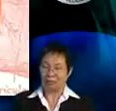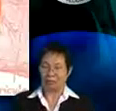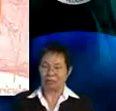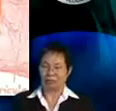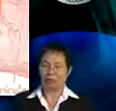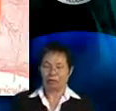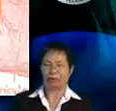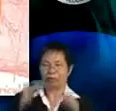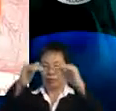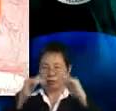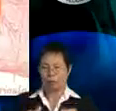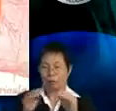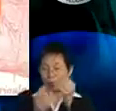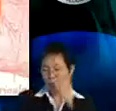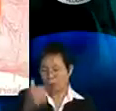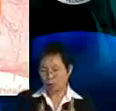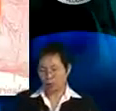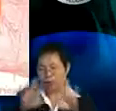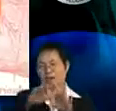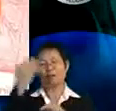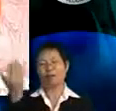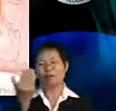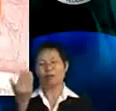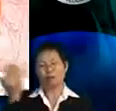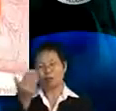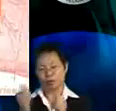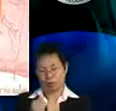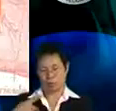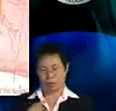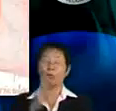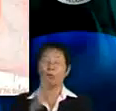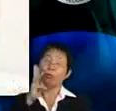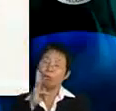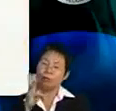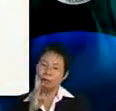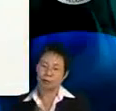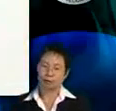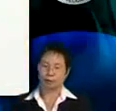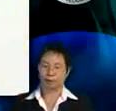to something that is most important and familiar with us: water.